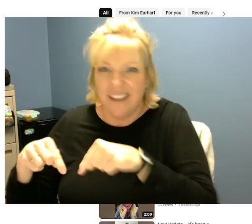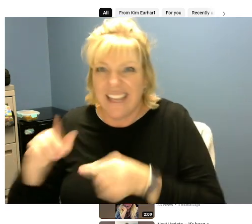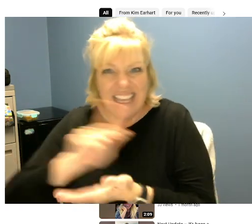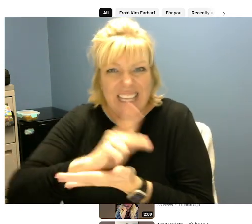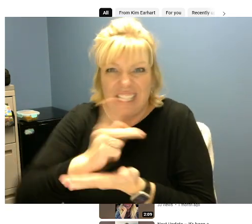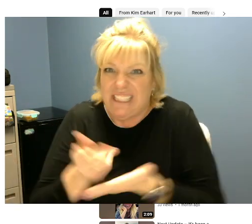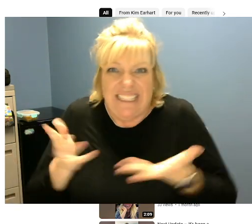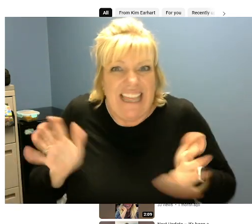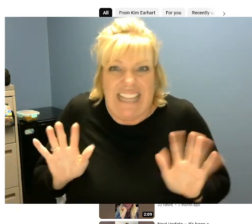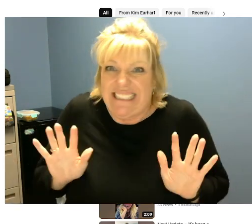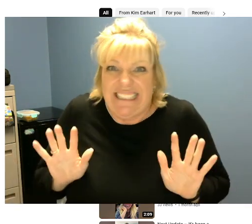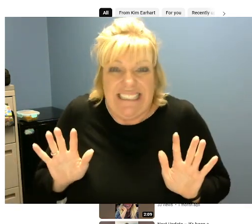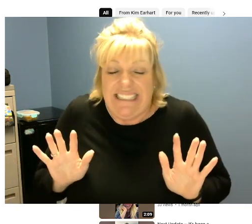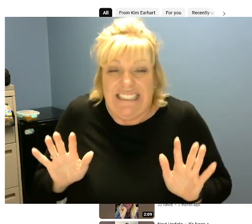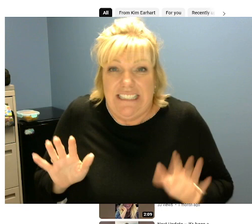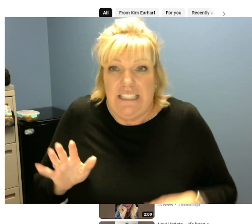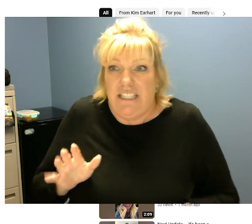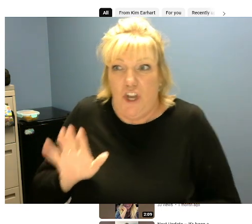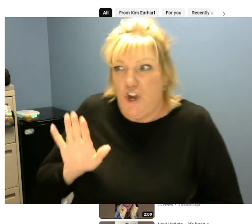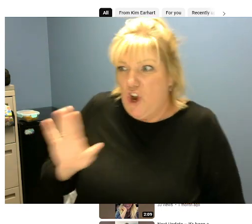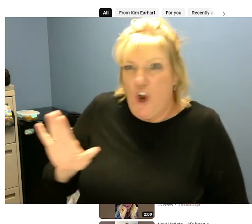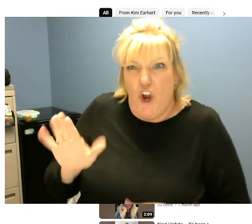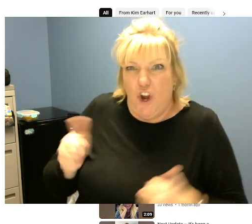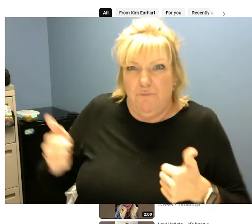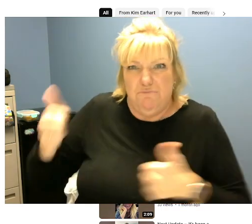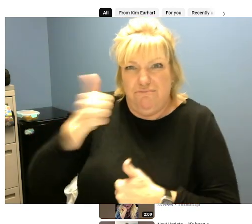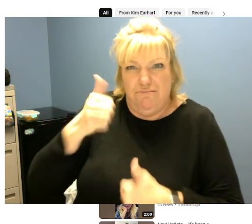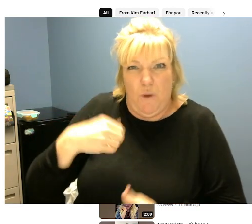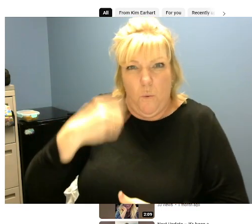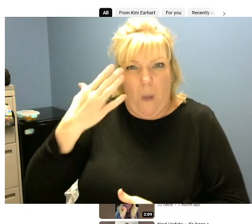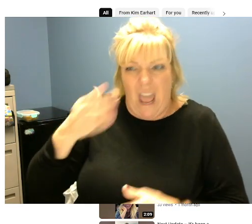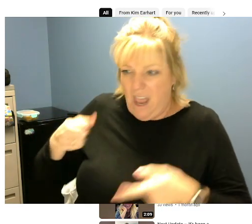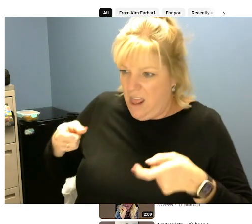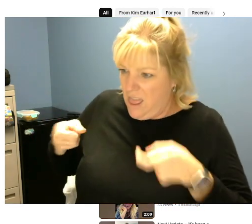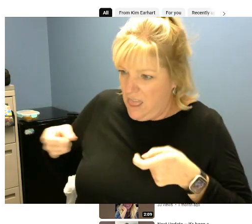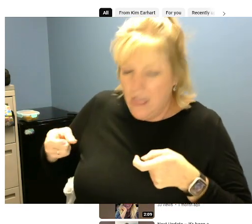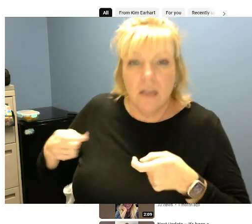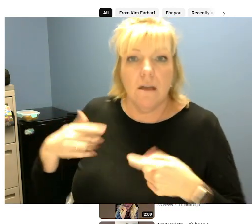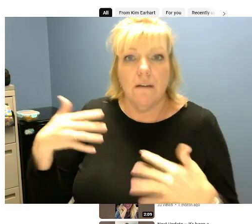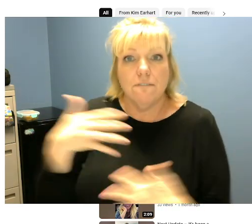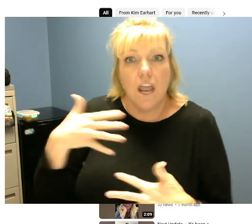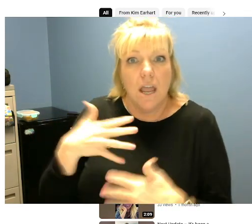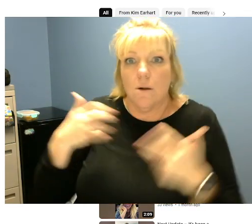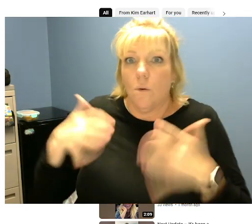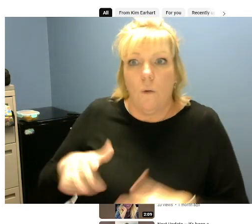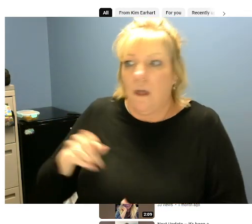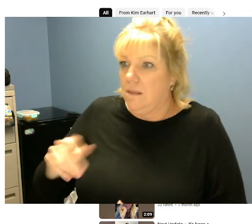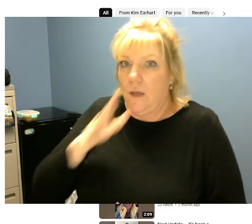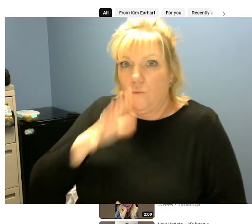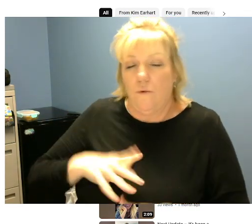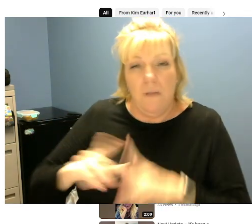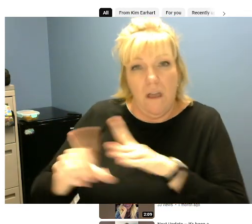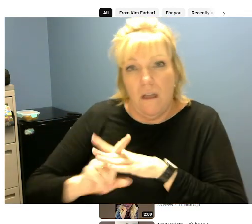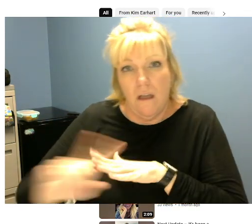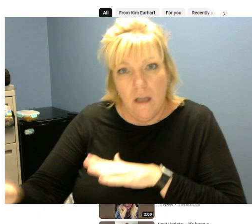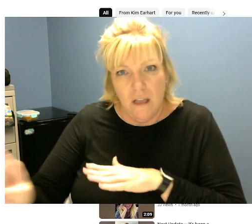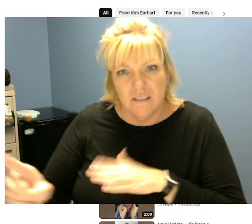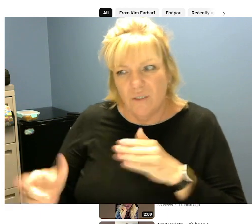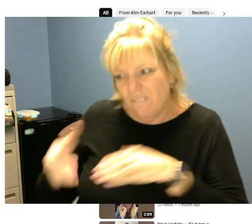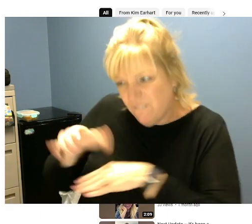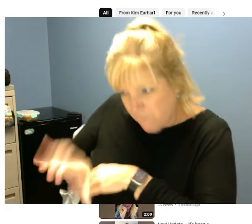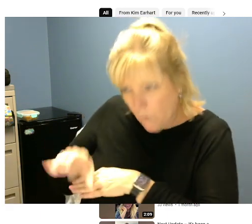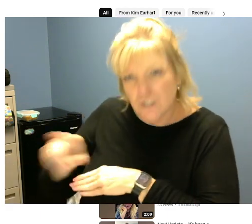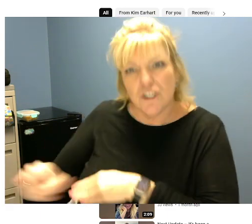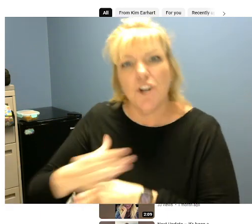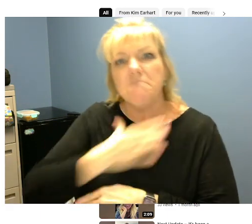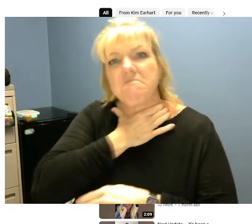who owned her was so terrified of her escaping that she was chained to a stove